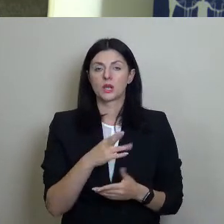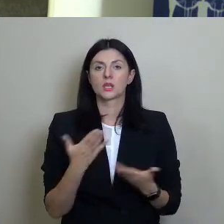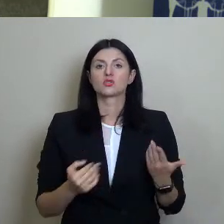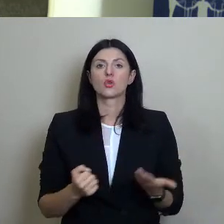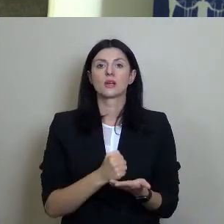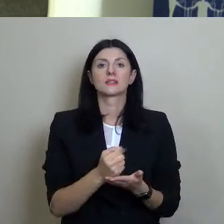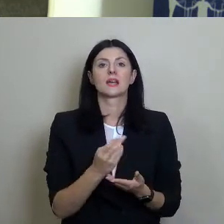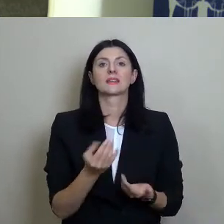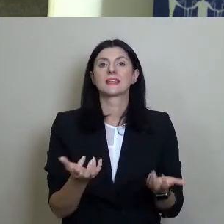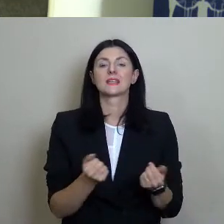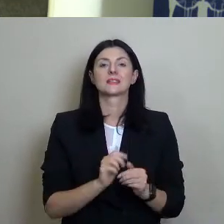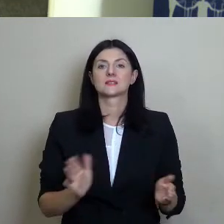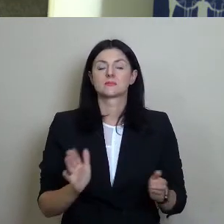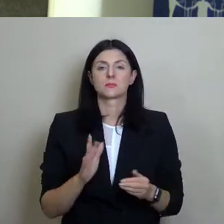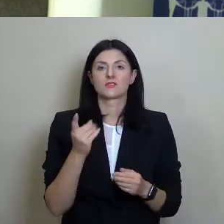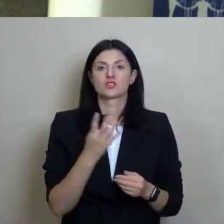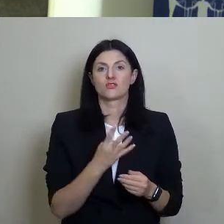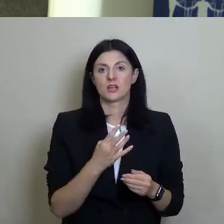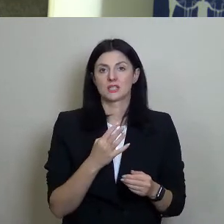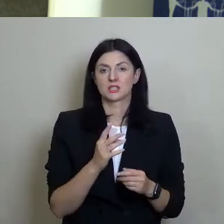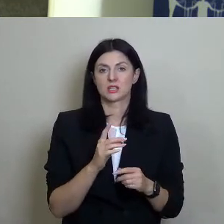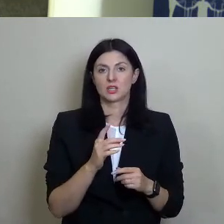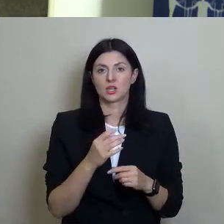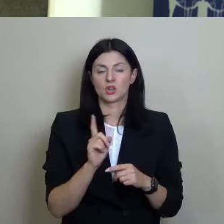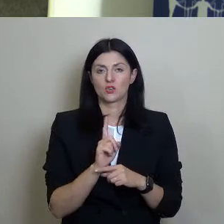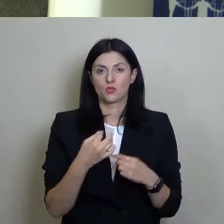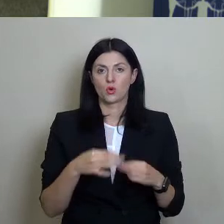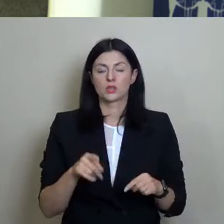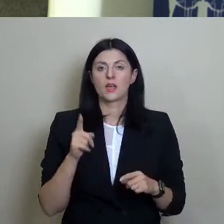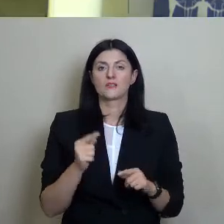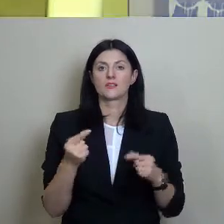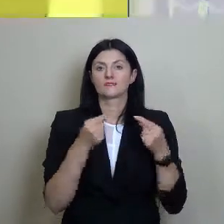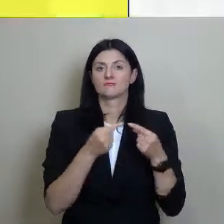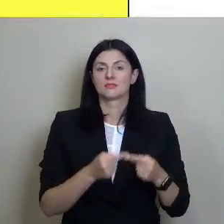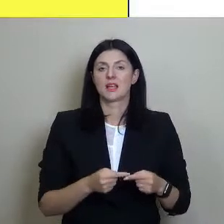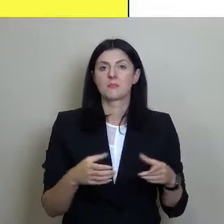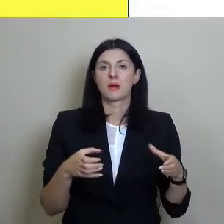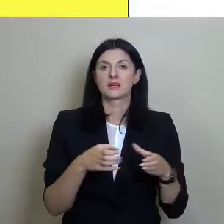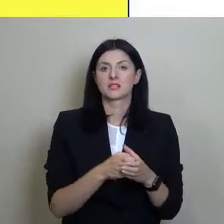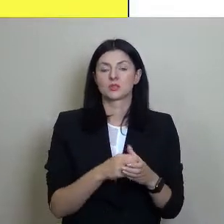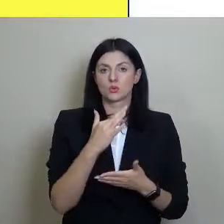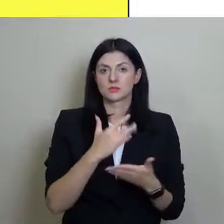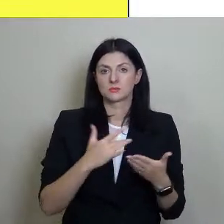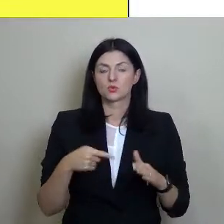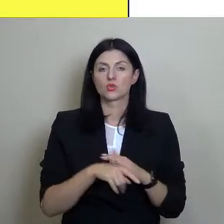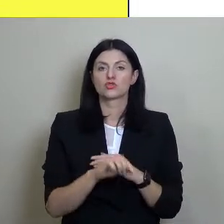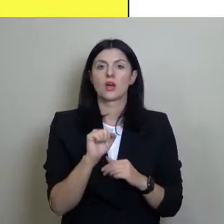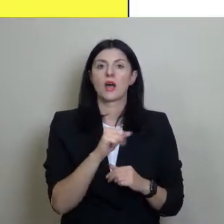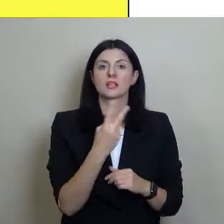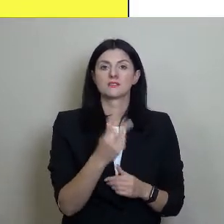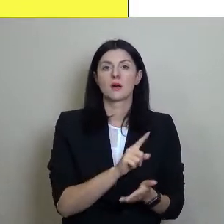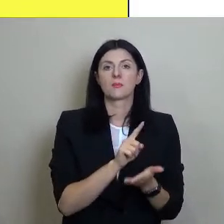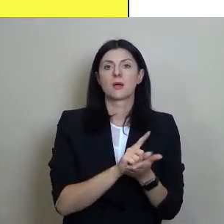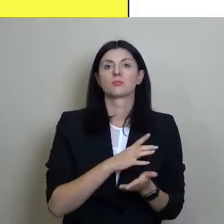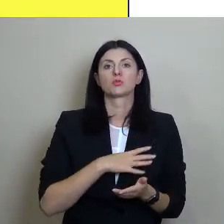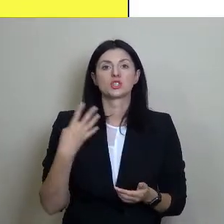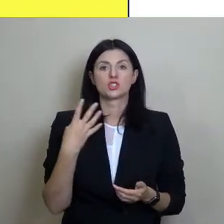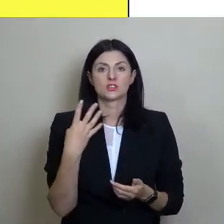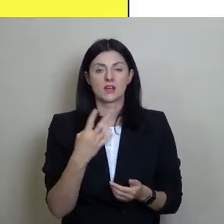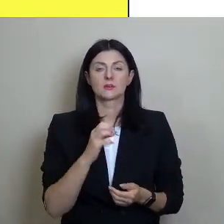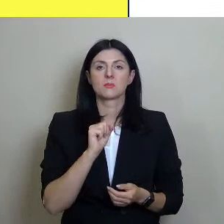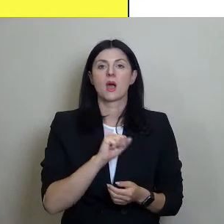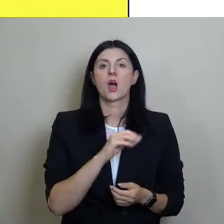if the candidate has not collected 1/4 of the quota, so he or she is going to be included in the party list.